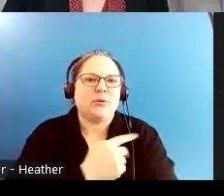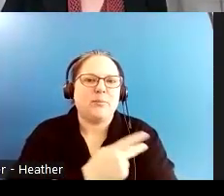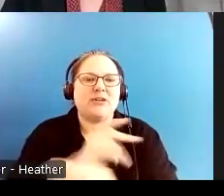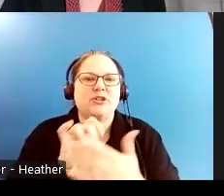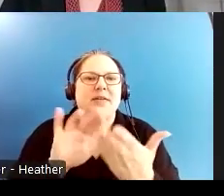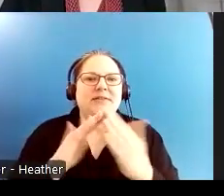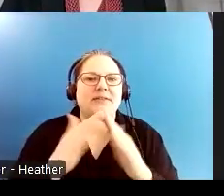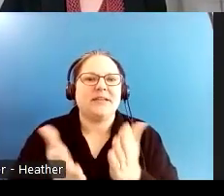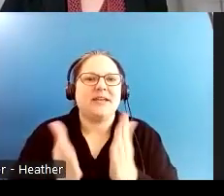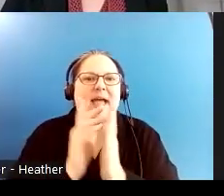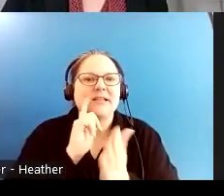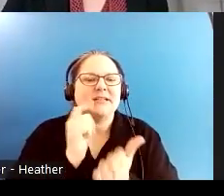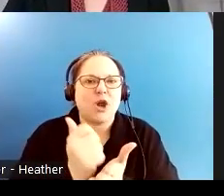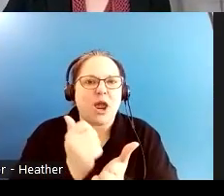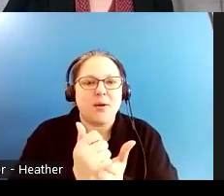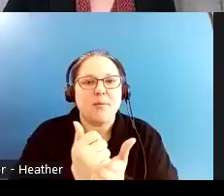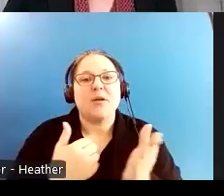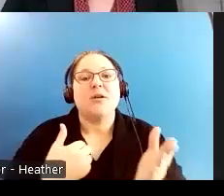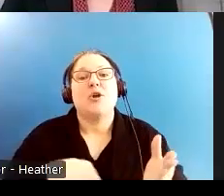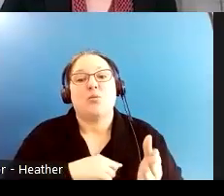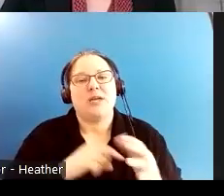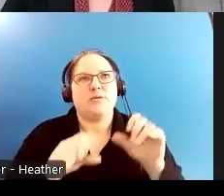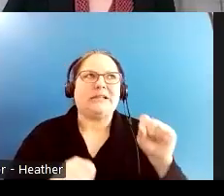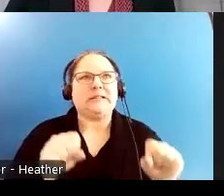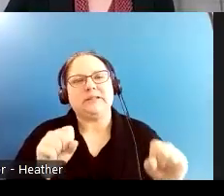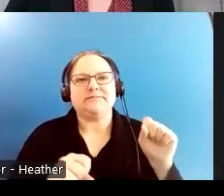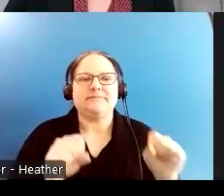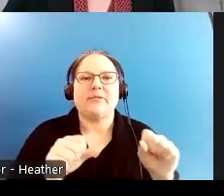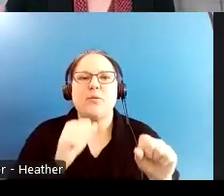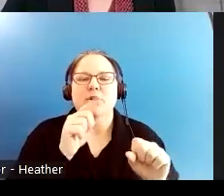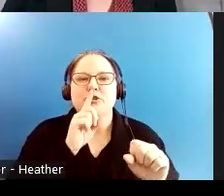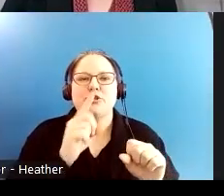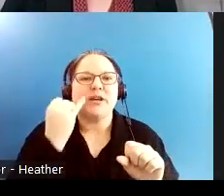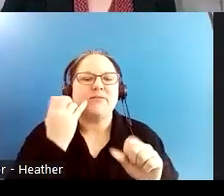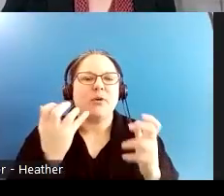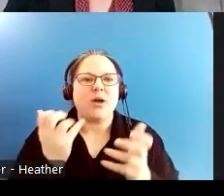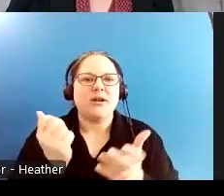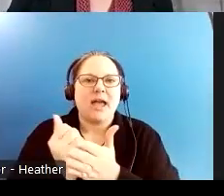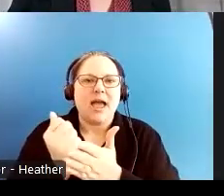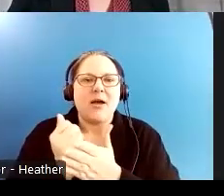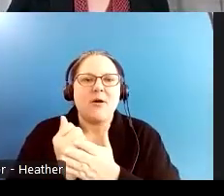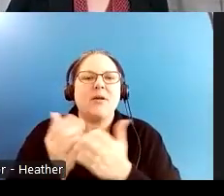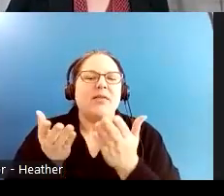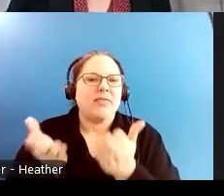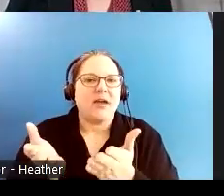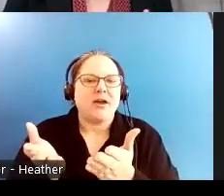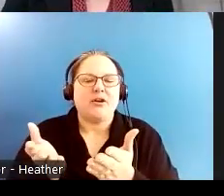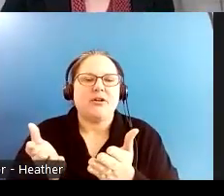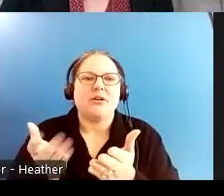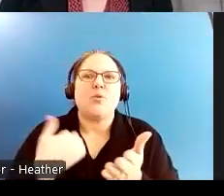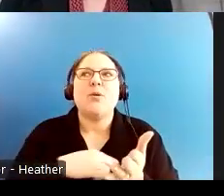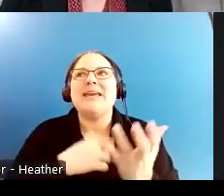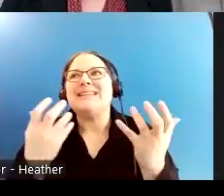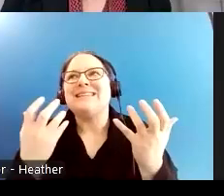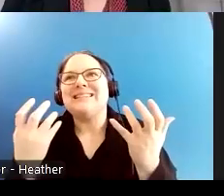help, and we were debated whether we would help this person at the encampment clearing, as you know, we didn't want to be seen